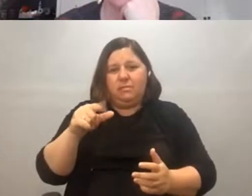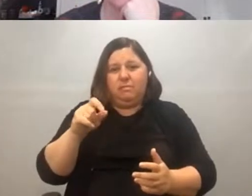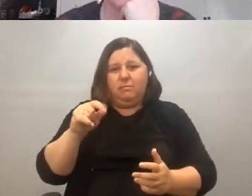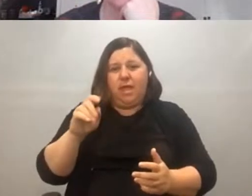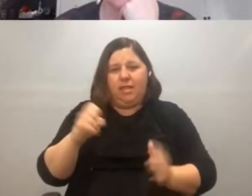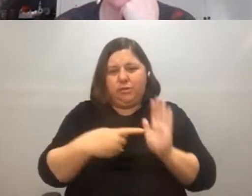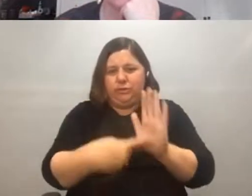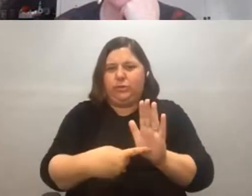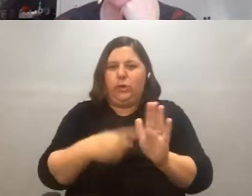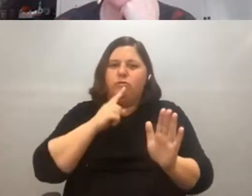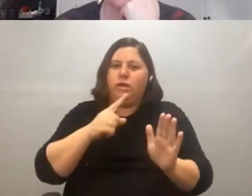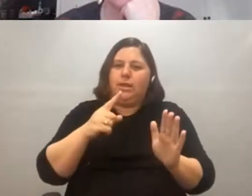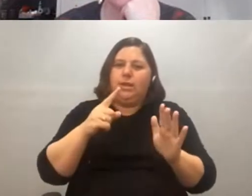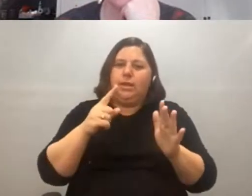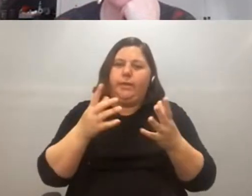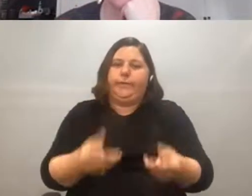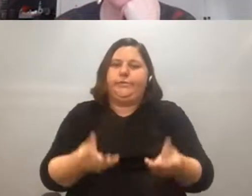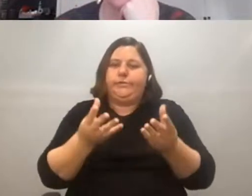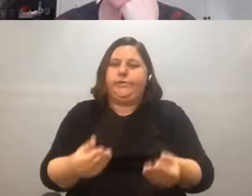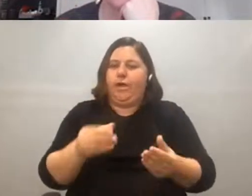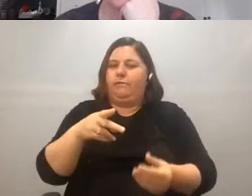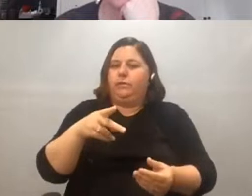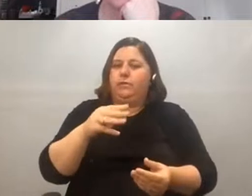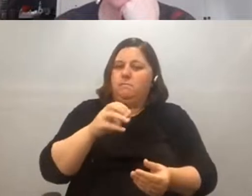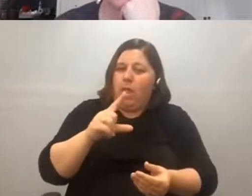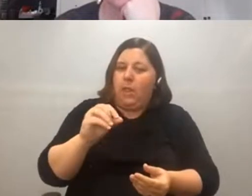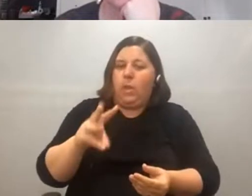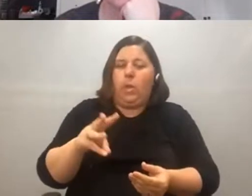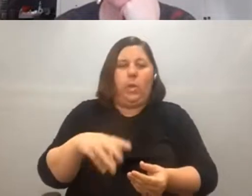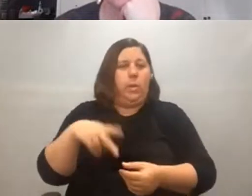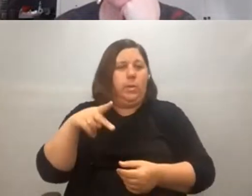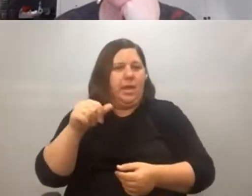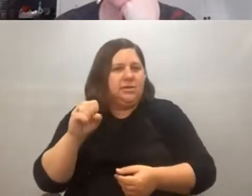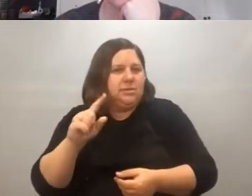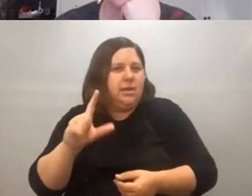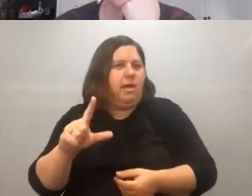pastel and mellow um is there anything more to say about that